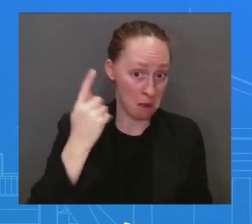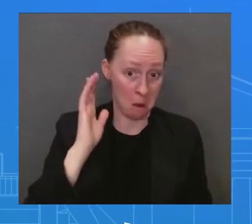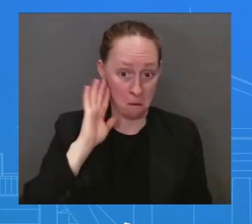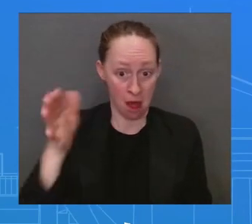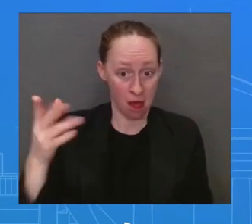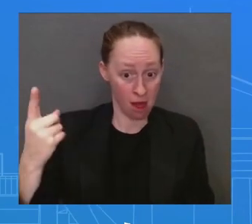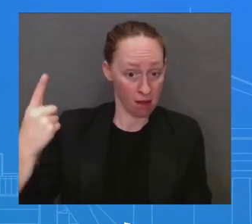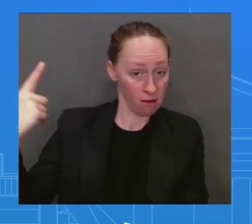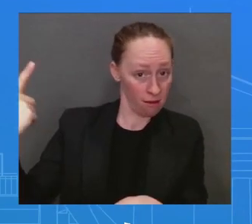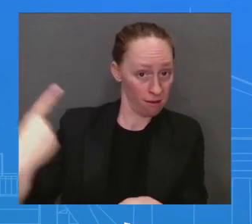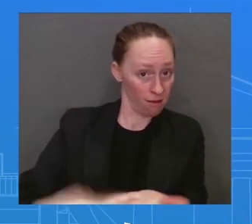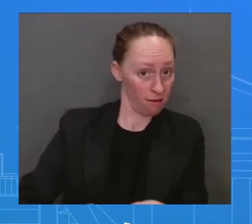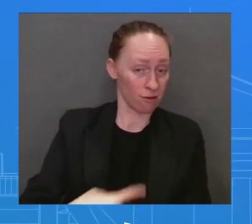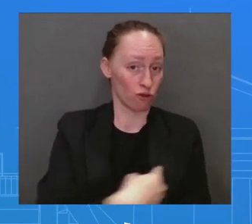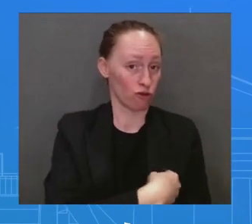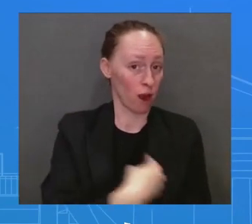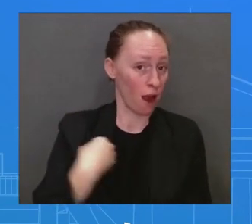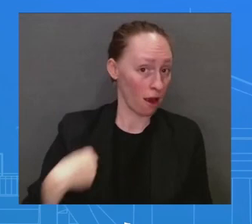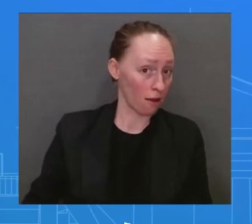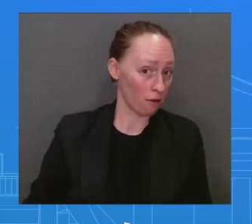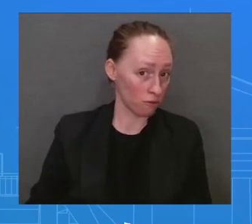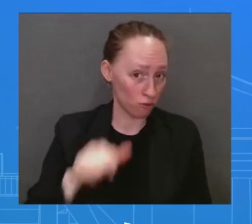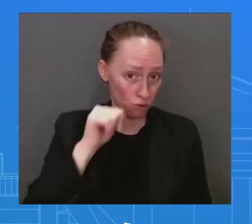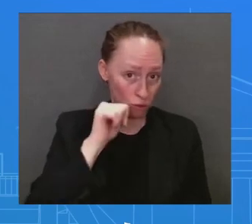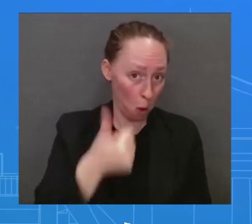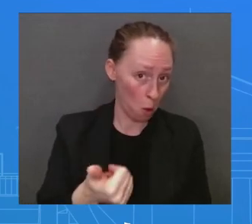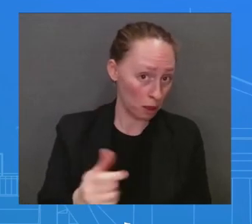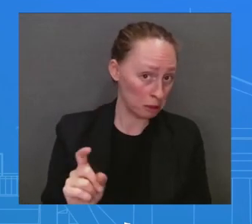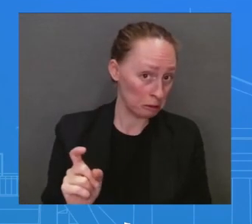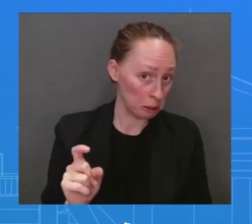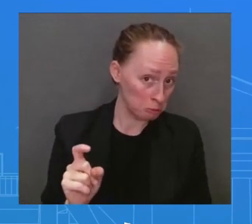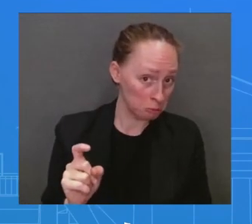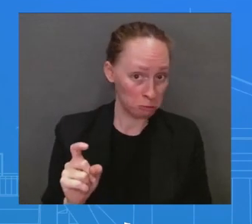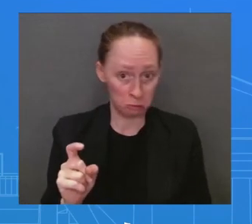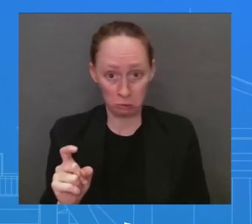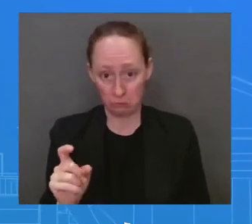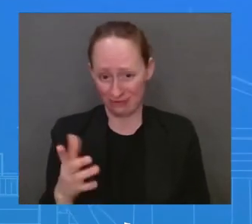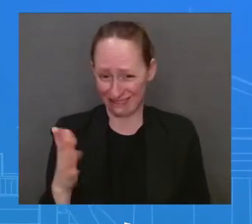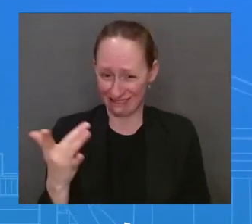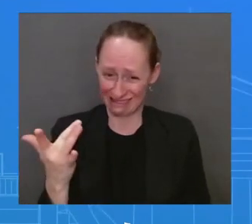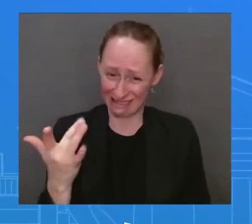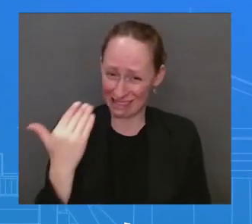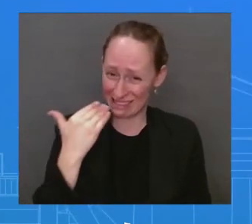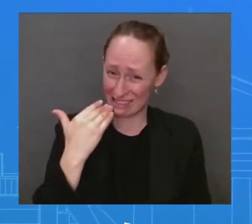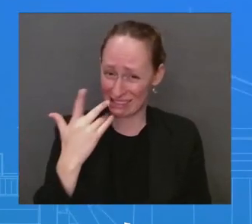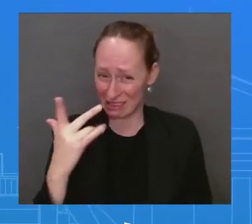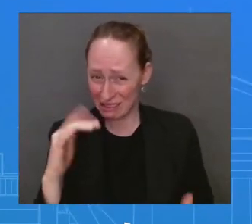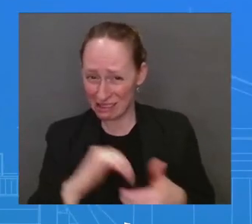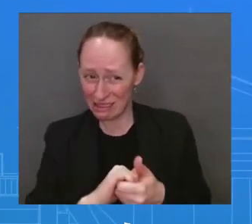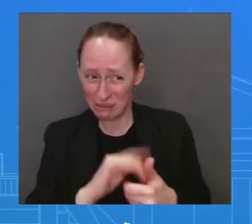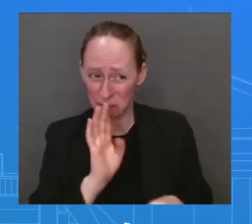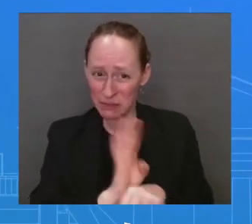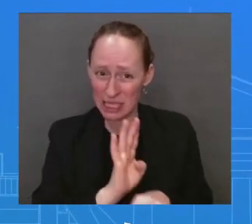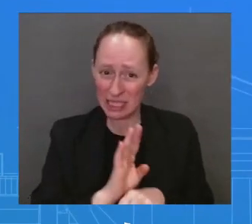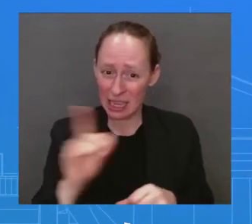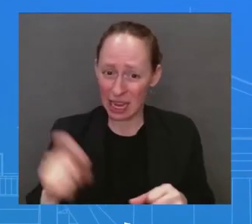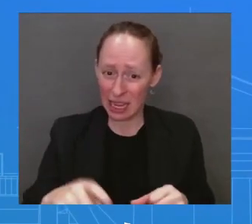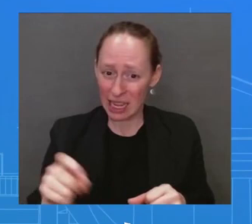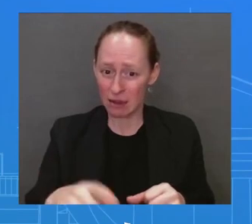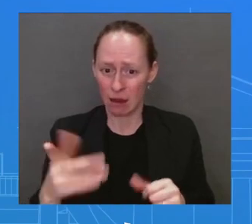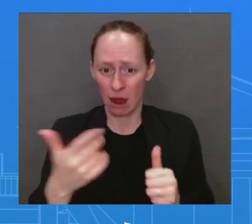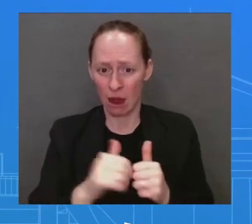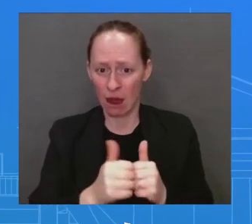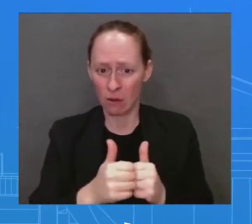such an important ally that needs to do business, as we also do, with China? Oh, I think we fully support and understand that the Prime Minister